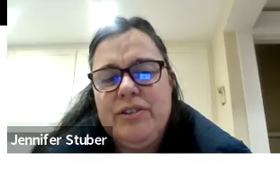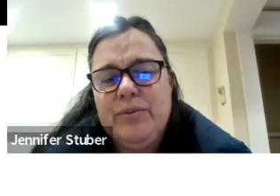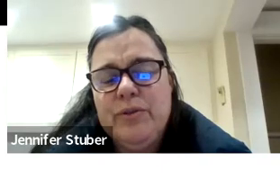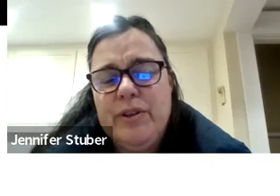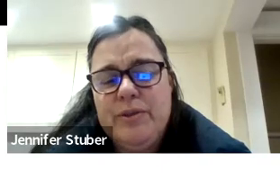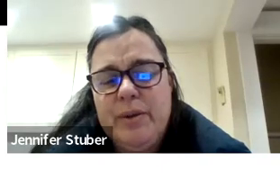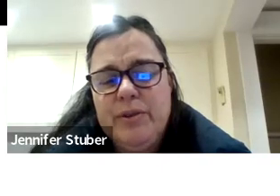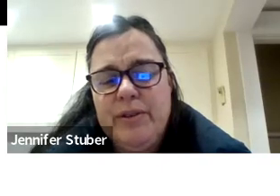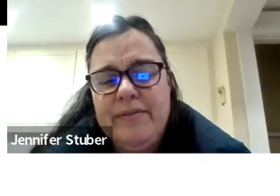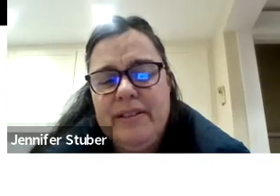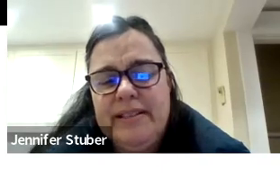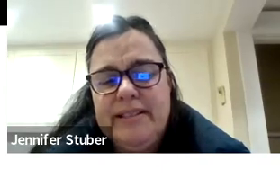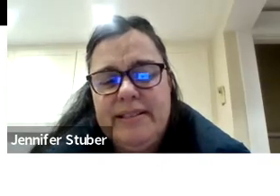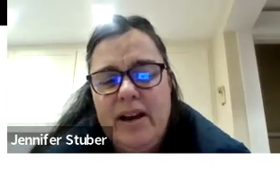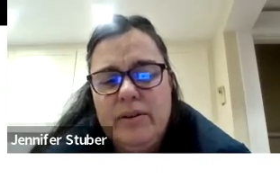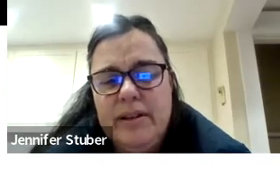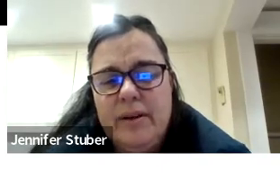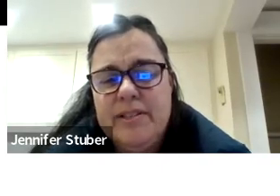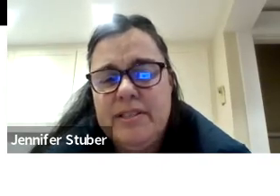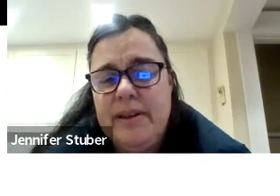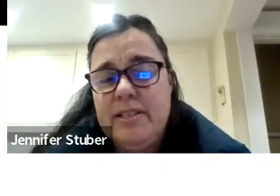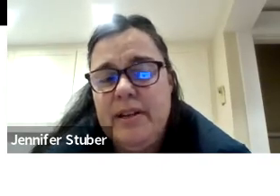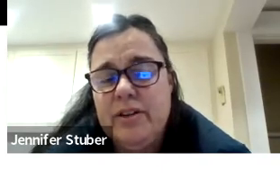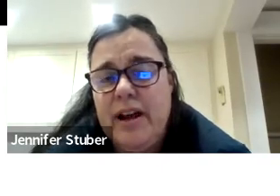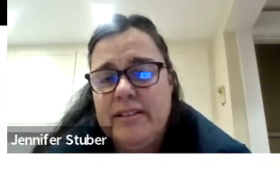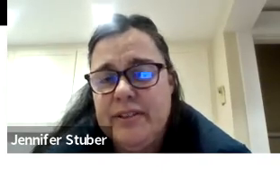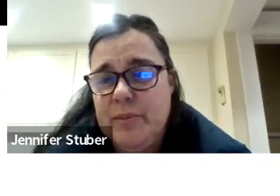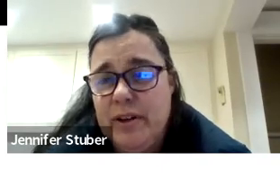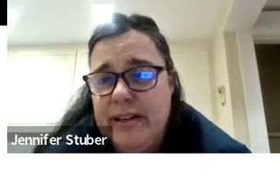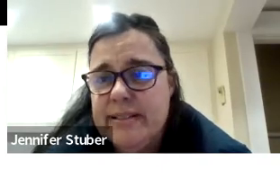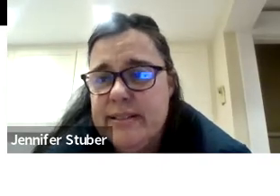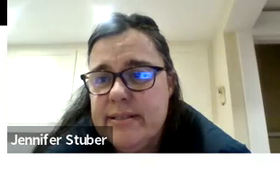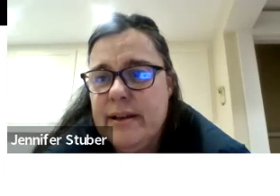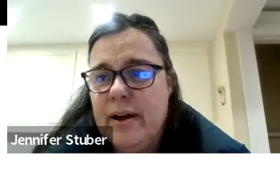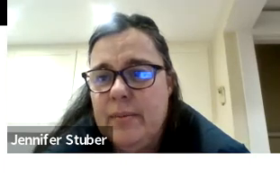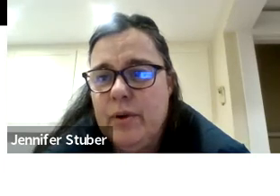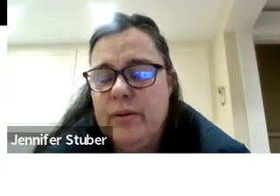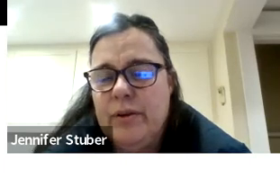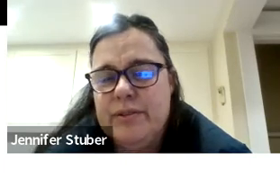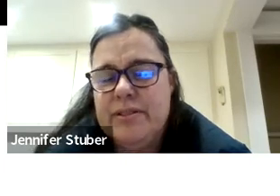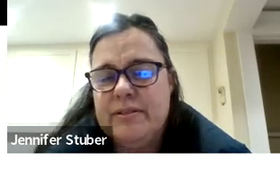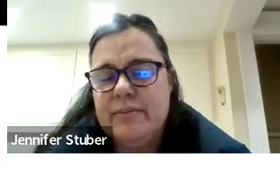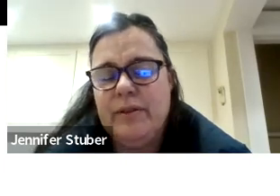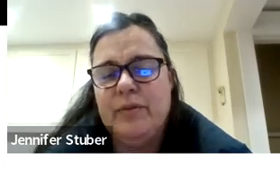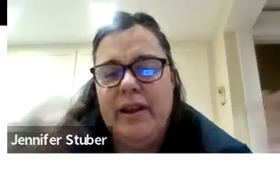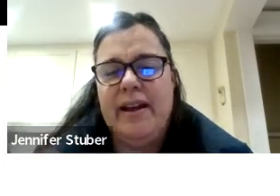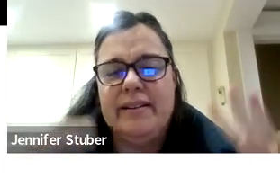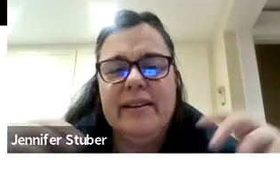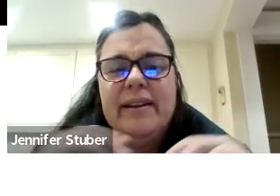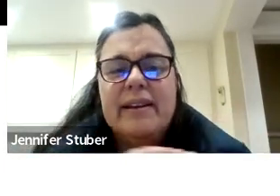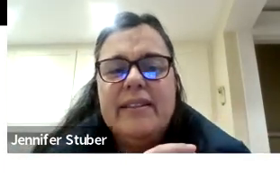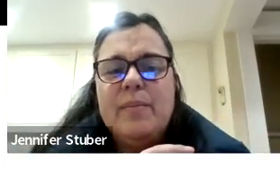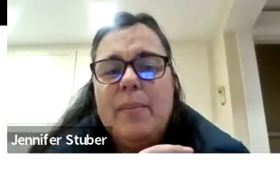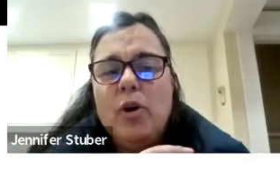wanted to, well, as we said, we'll have the link sent out. This is meant to be an interactive experience. If we